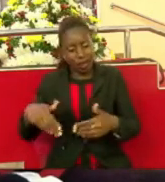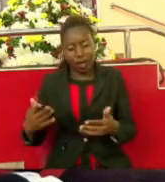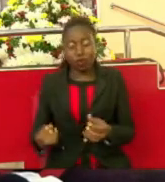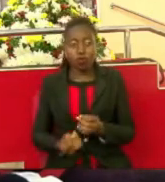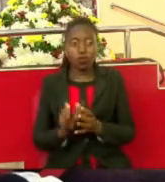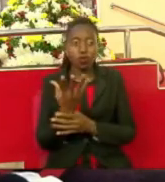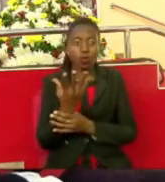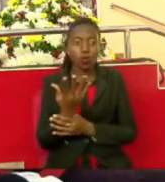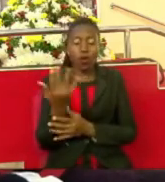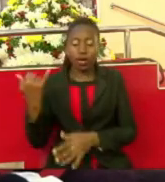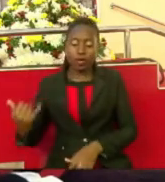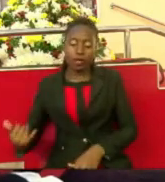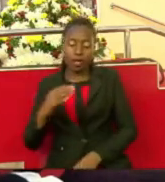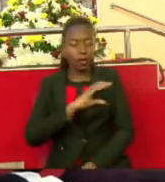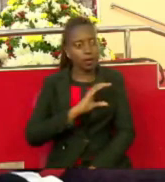Christians.